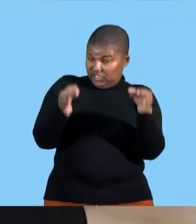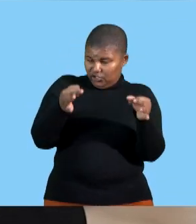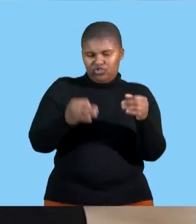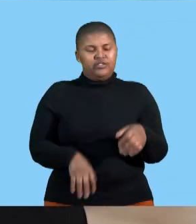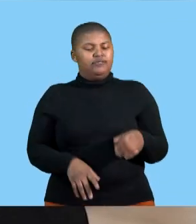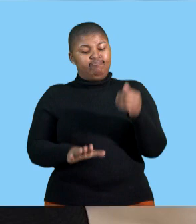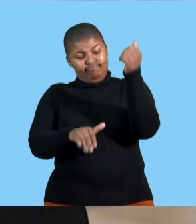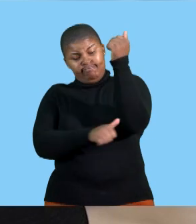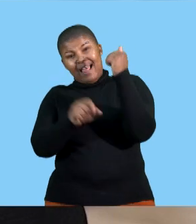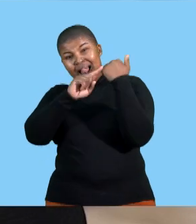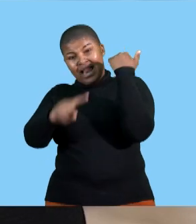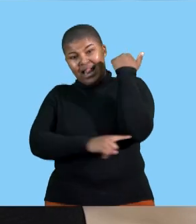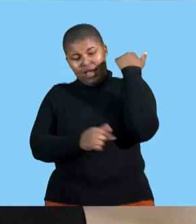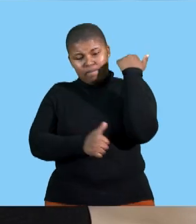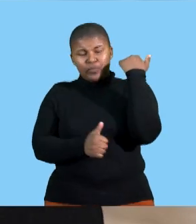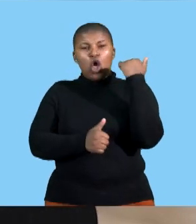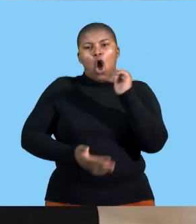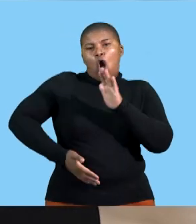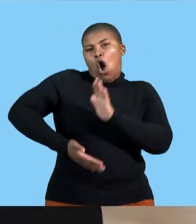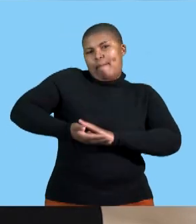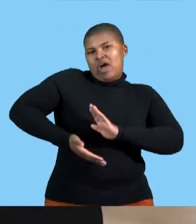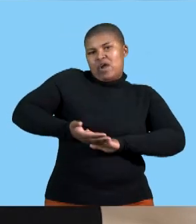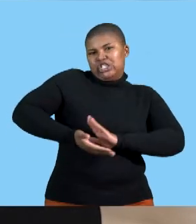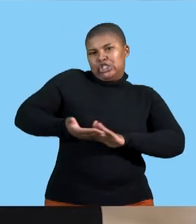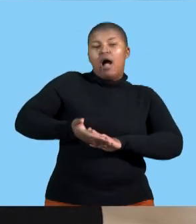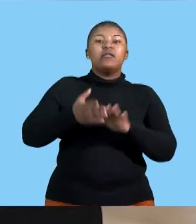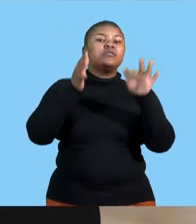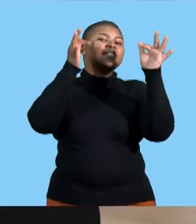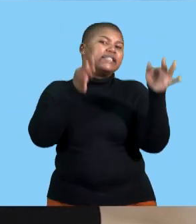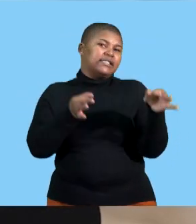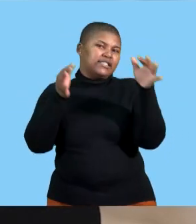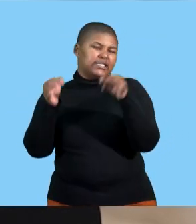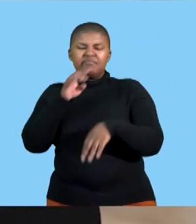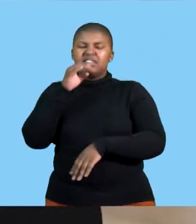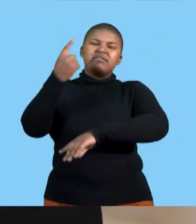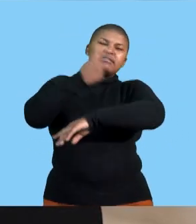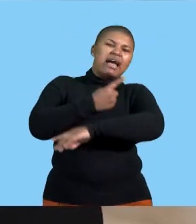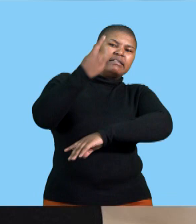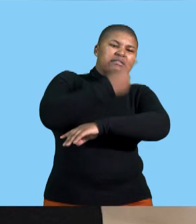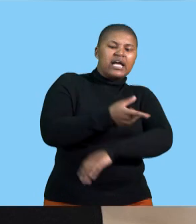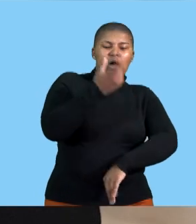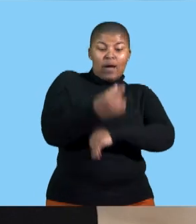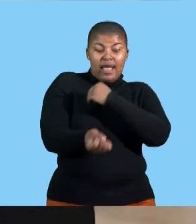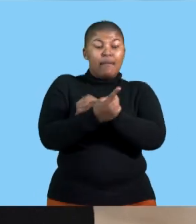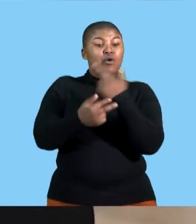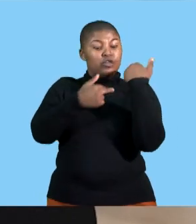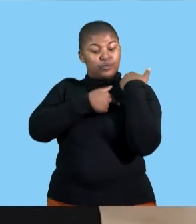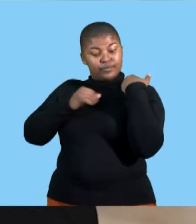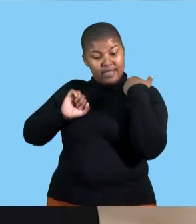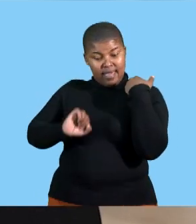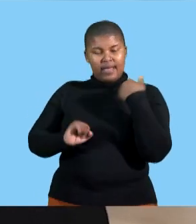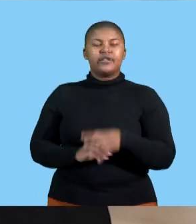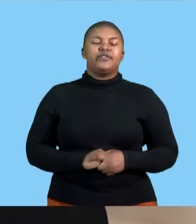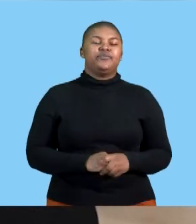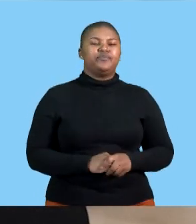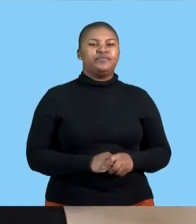then the lower level management makes operational decisions, which are your day-to-day decisions. Now, let's look at the